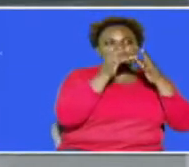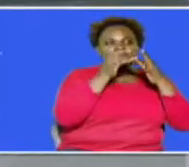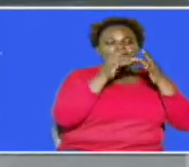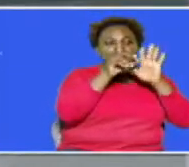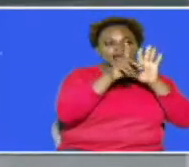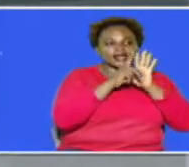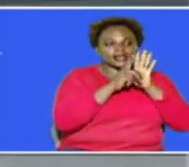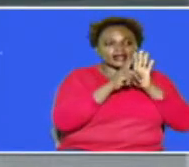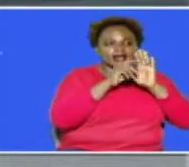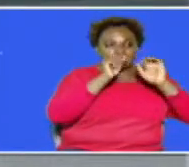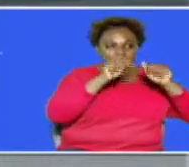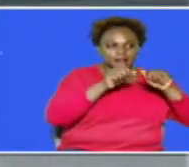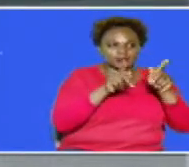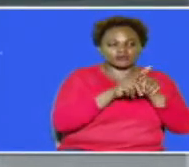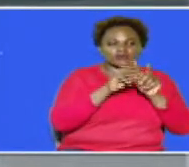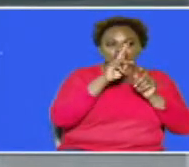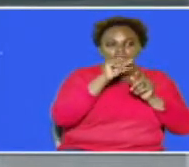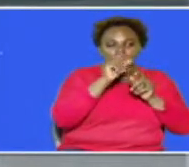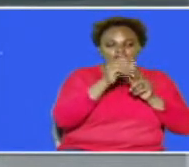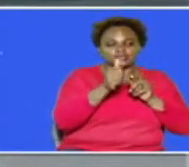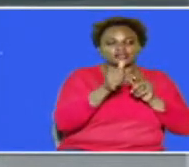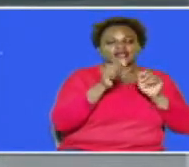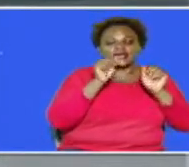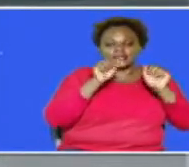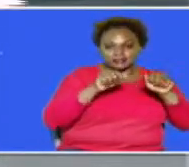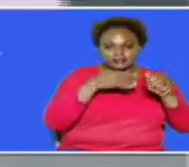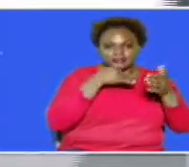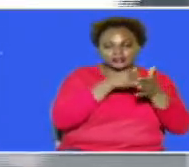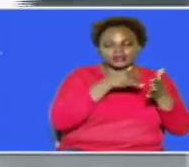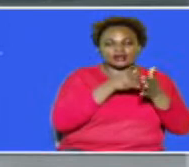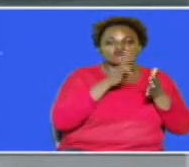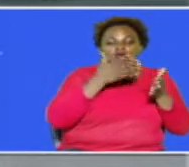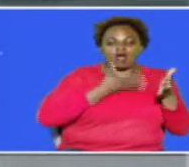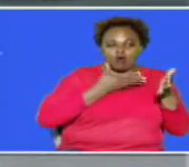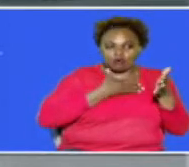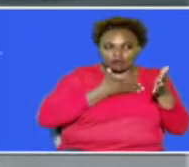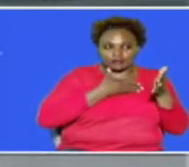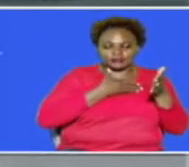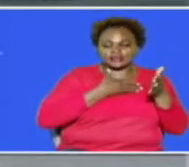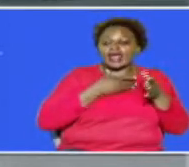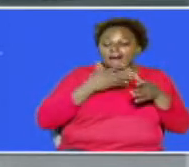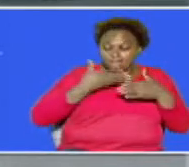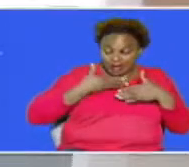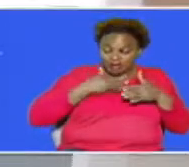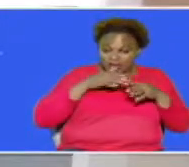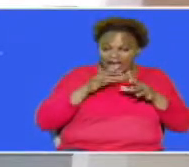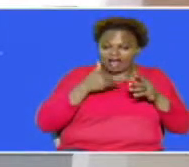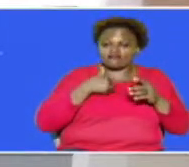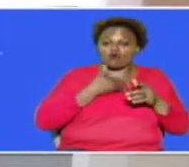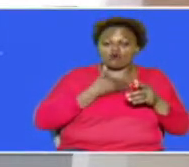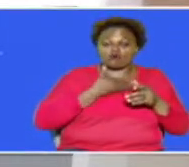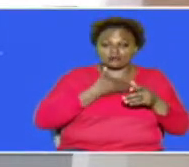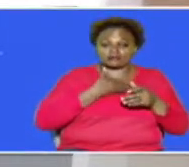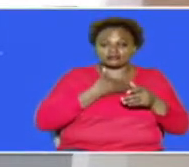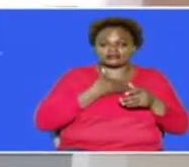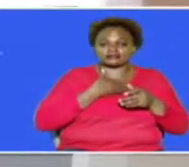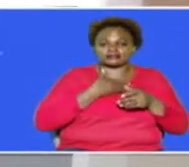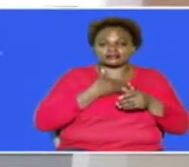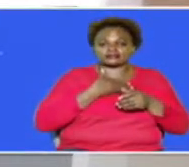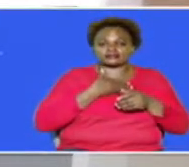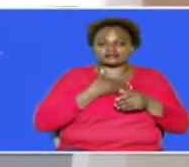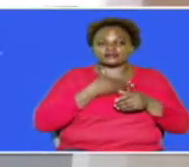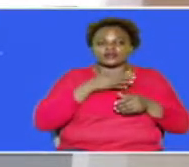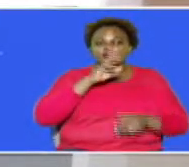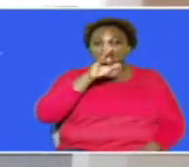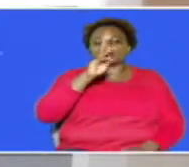agreement with UDA as opposed to this? Yes. You have yours and I have UDA? Mine. Yes. And that document... Not the mine with